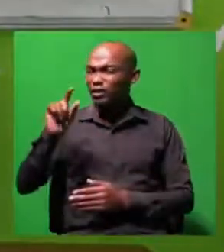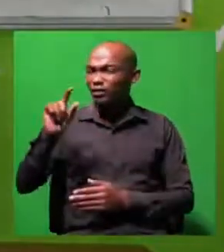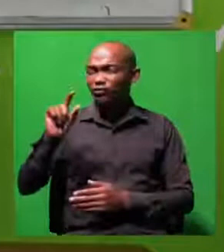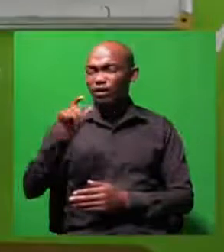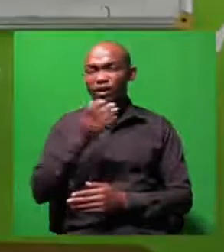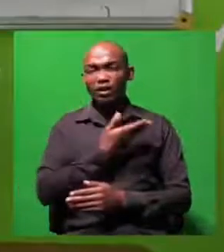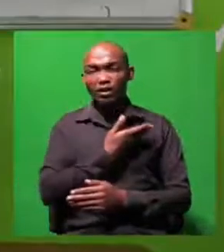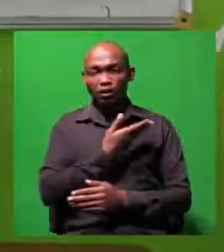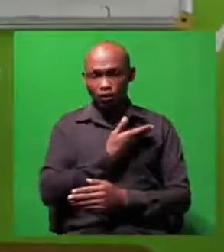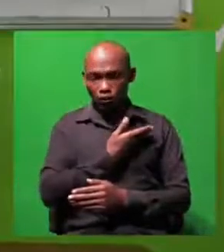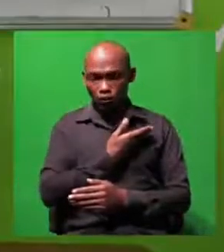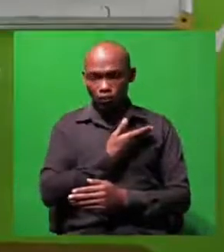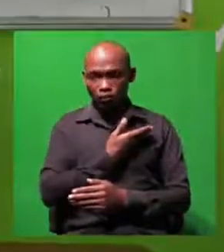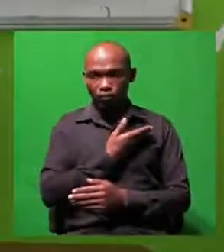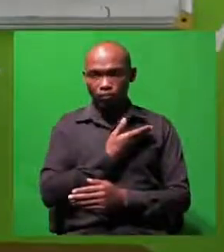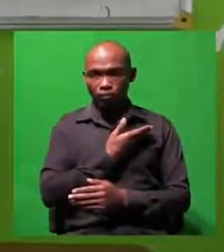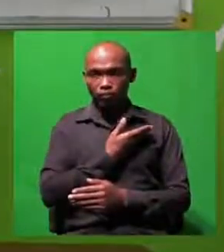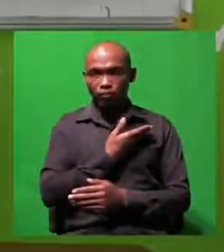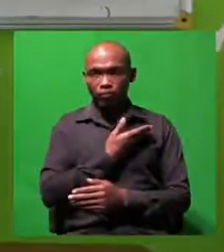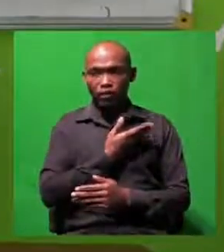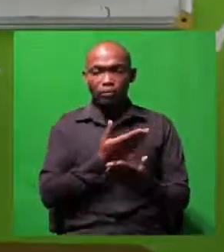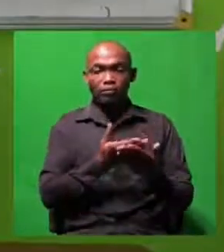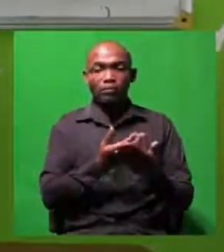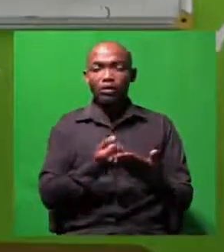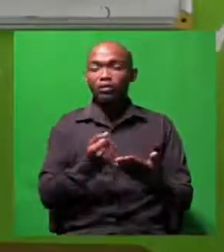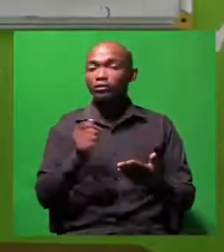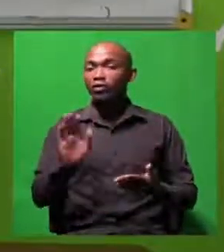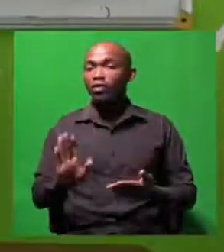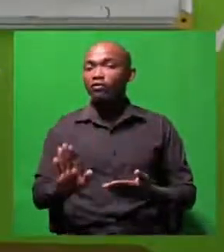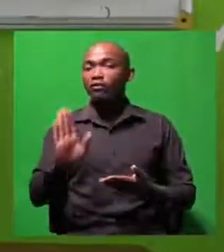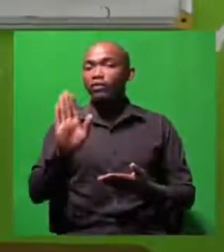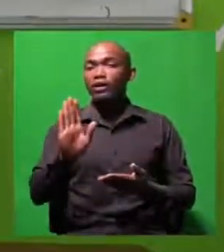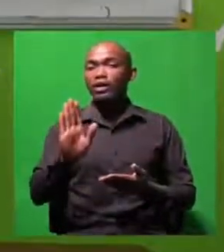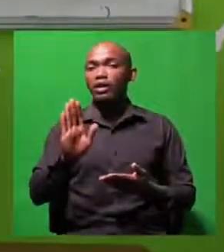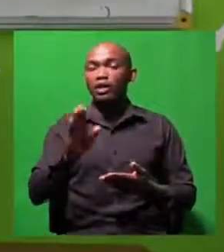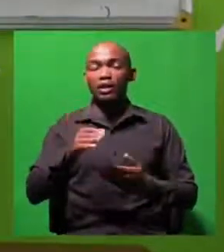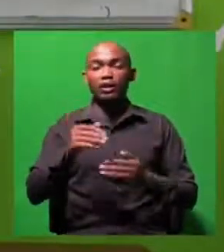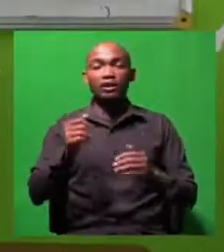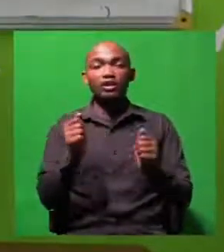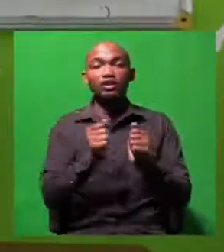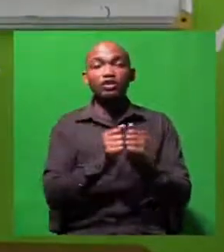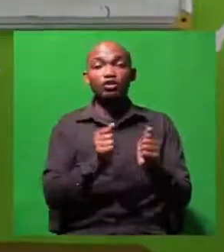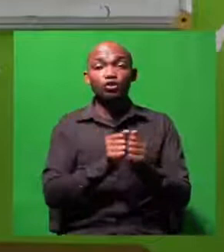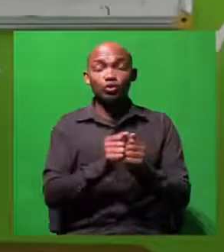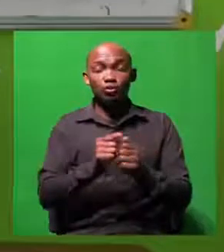The production was very low because of the